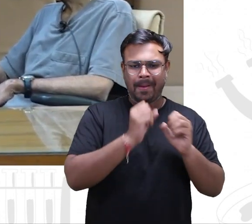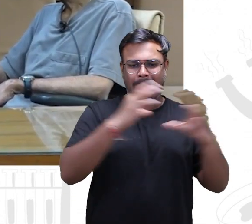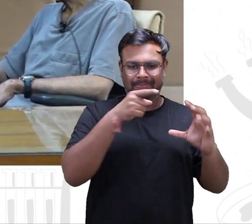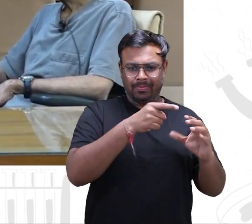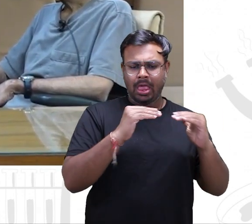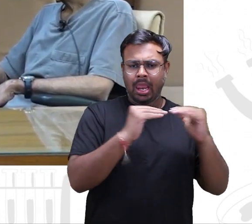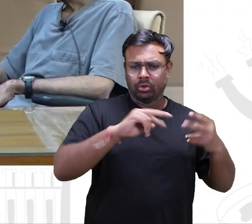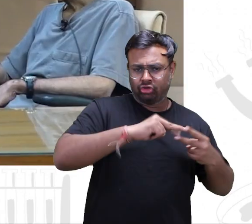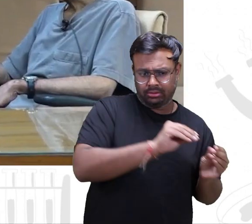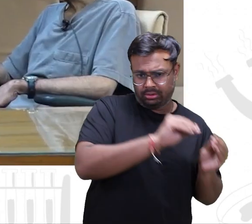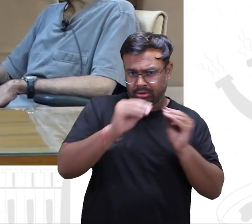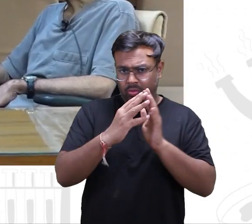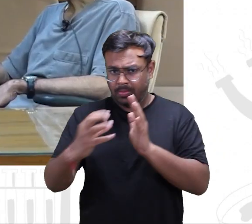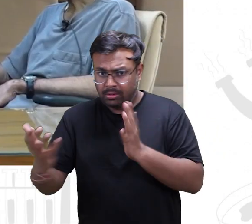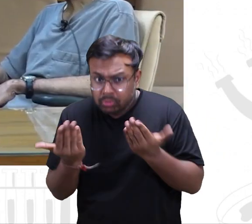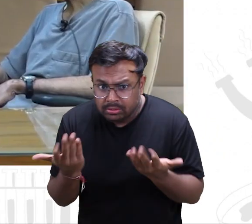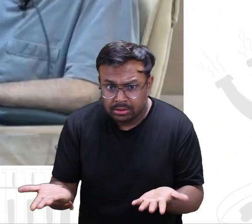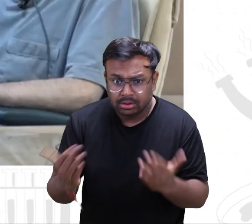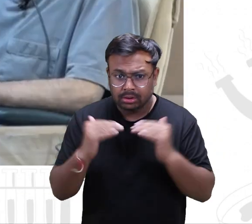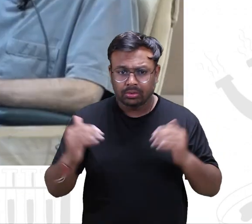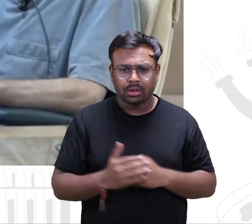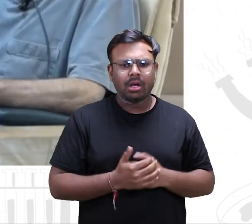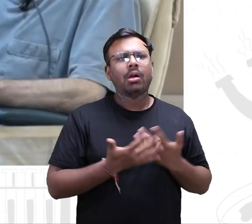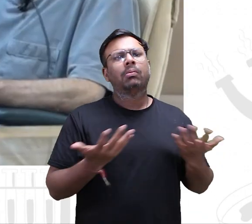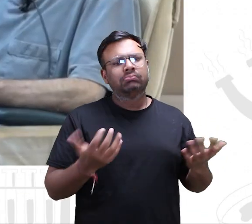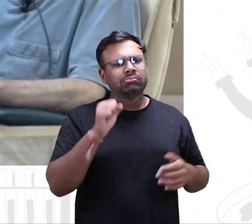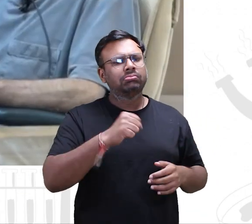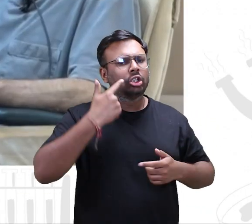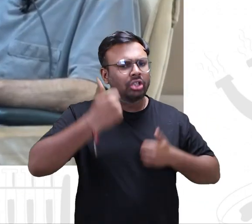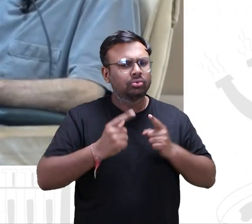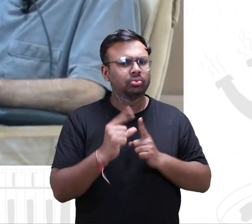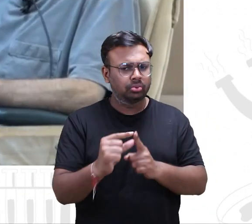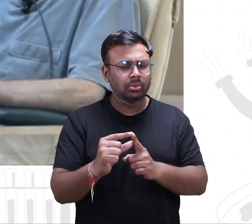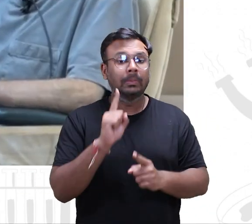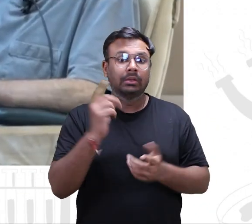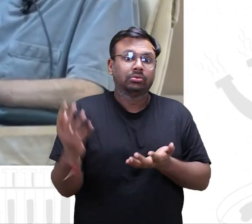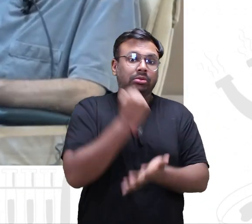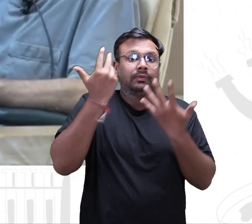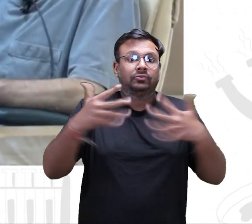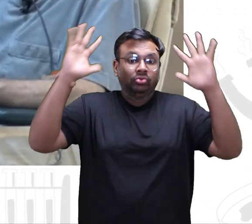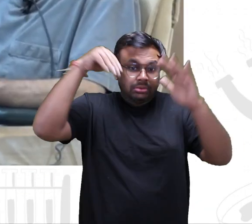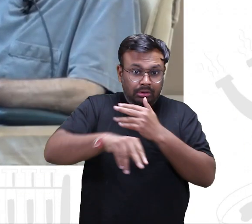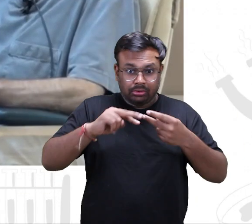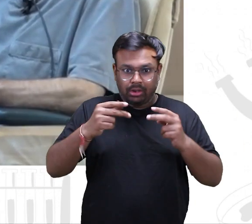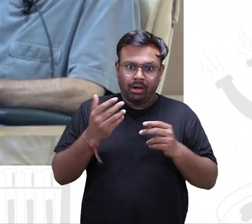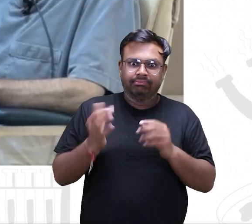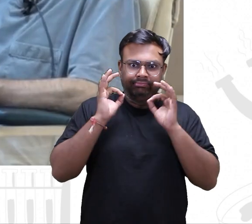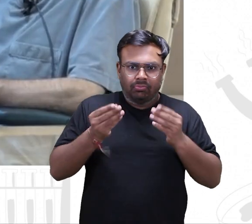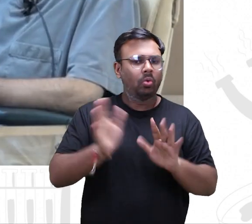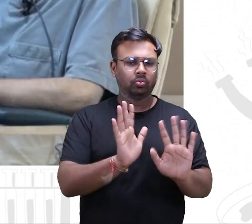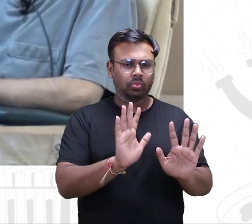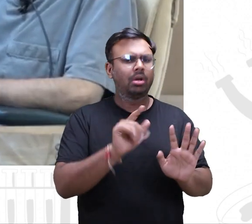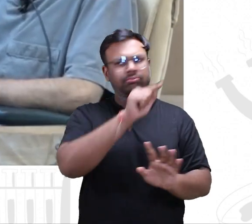would also work equally well in other. So we are still doing tests with that. At the moment, we haven't gotten that kind of